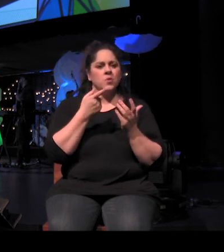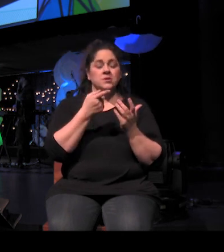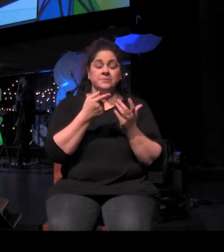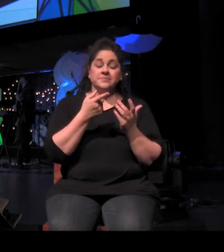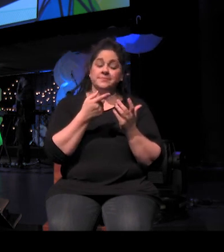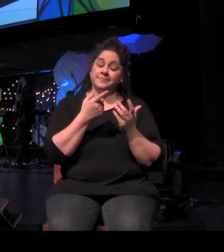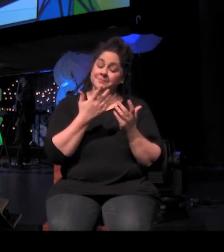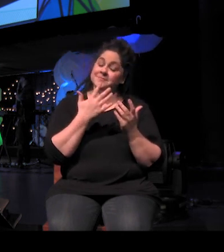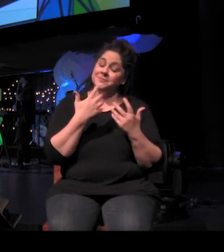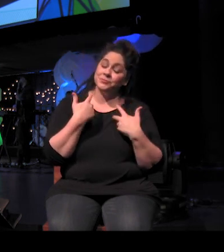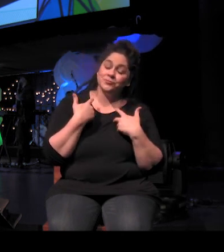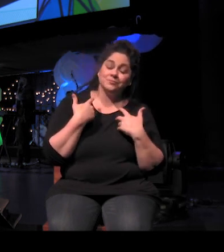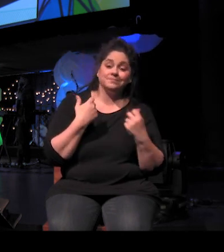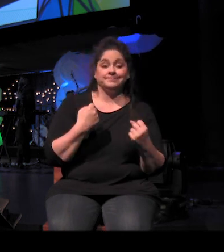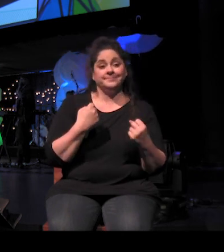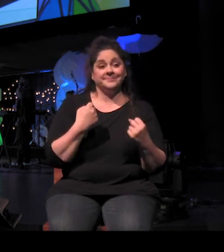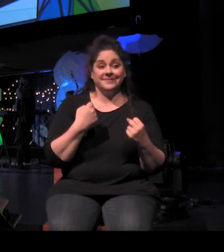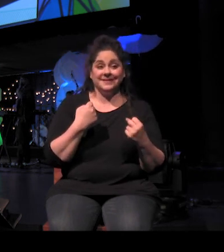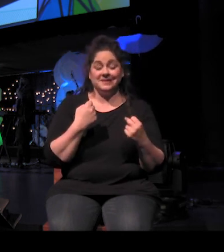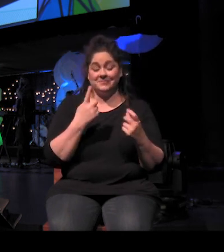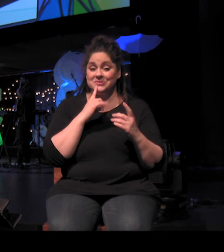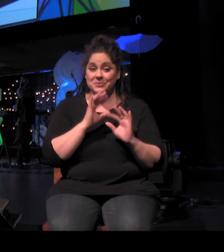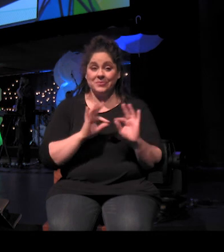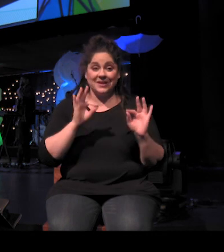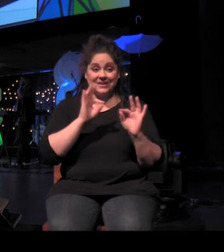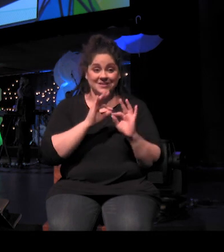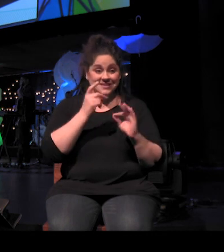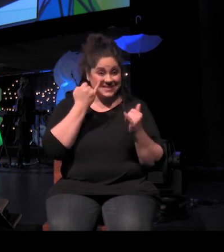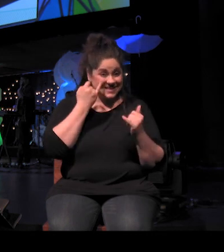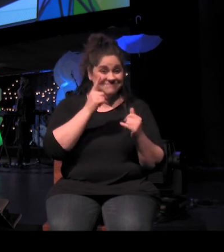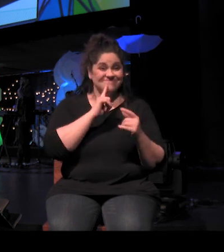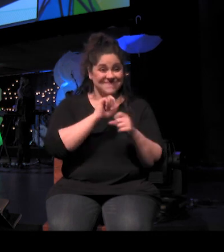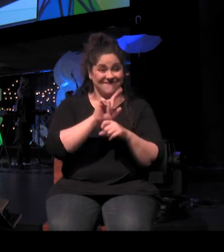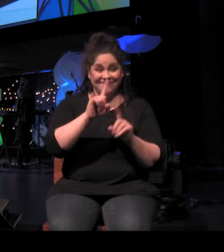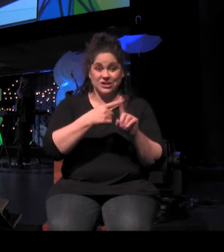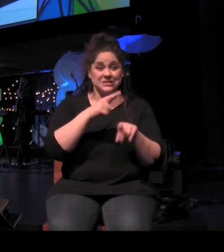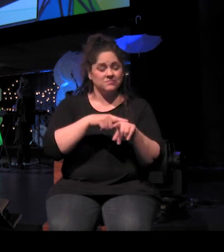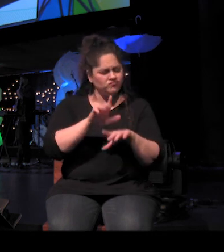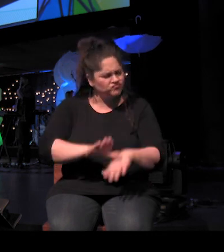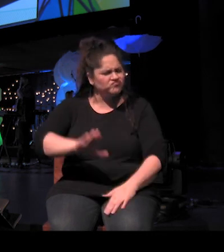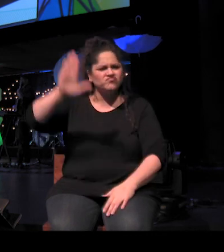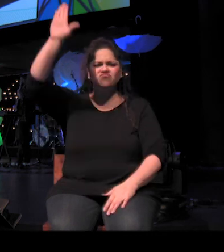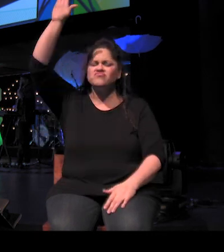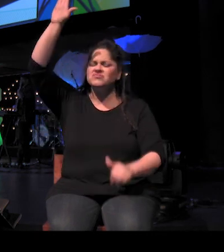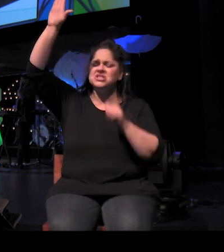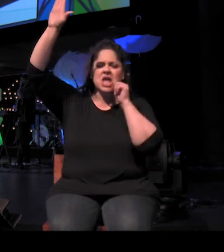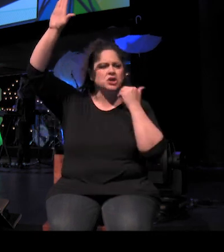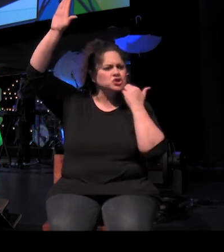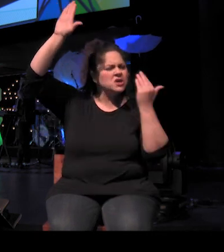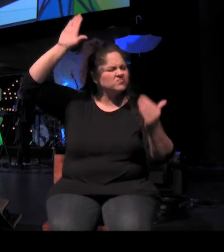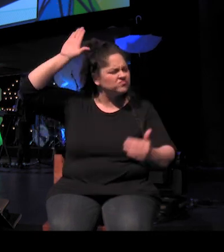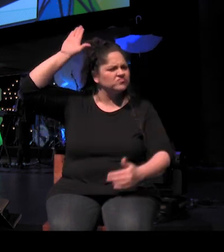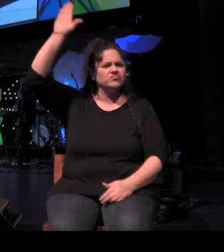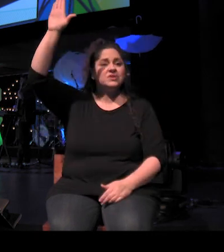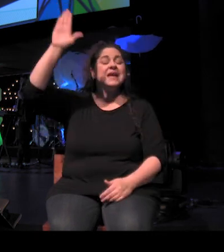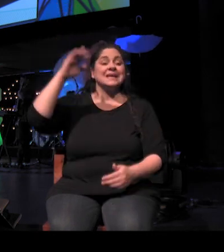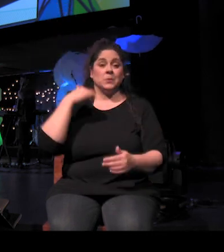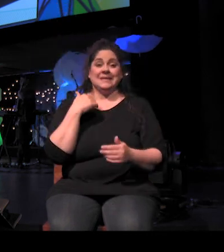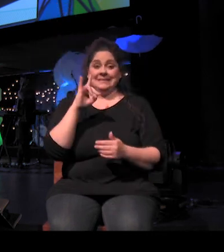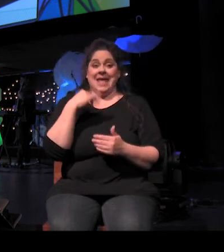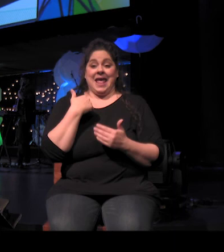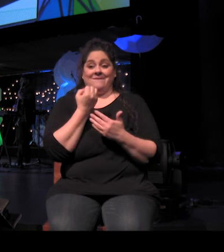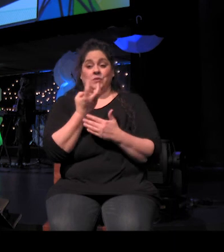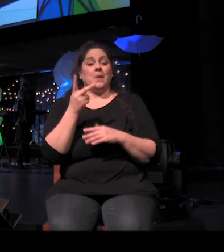that takes courage, but it's very important. Would you just put your hands straight up in the air, unashamed of this decision? We had a couple people